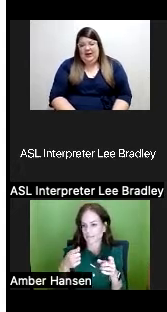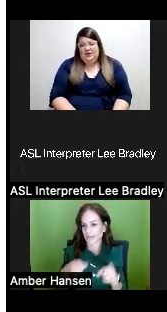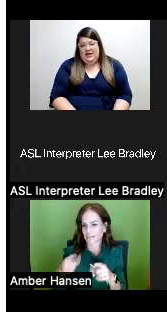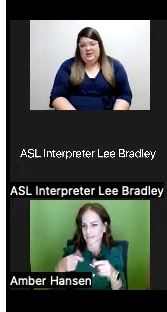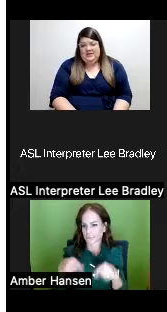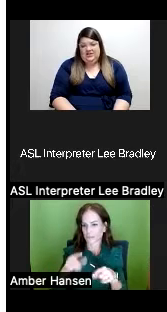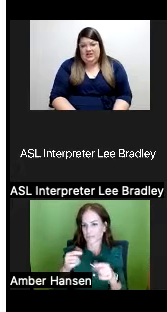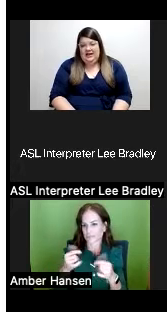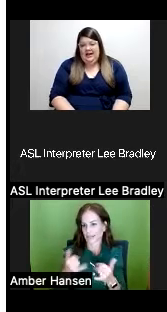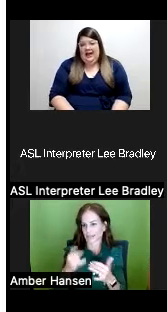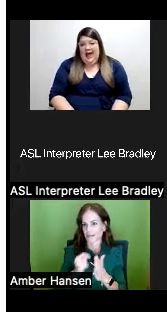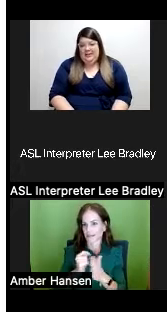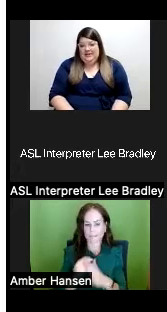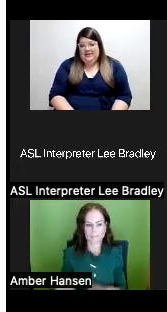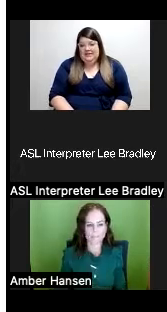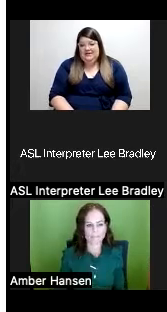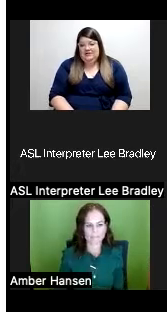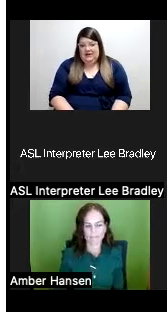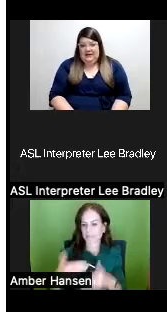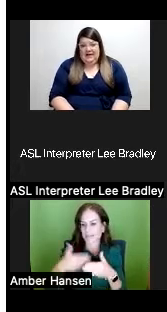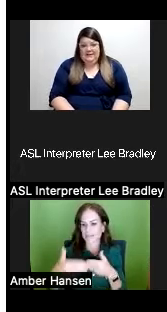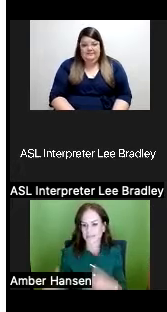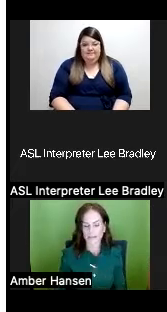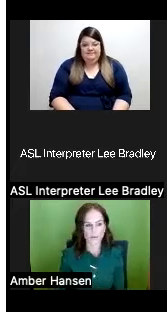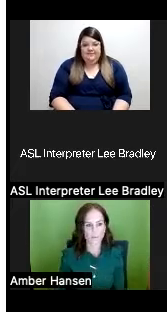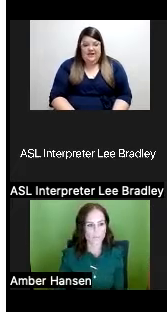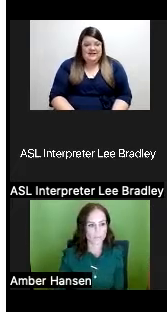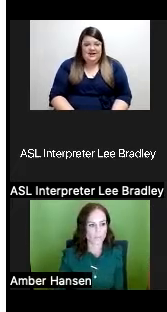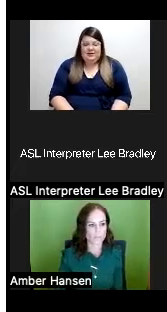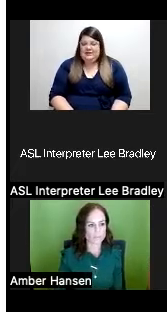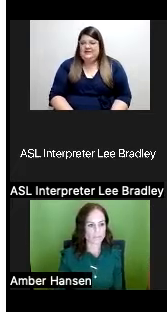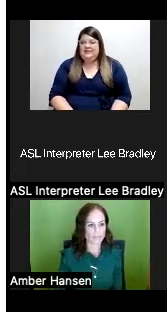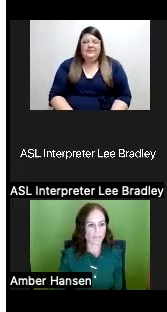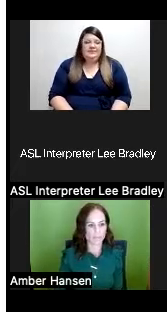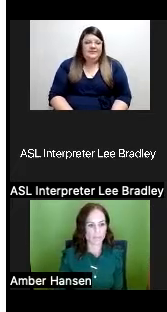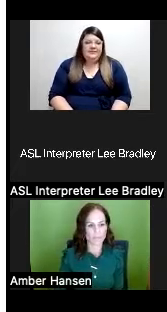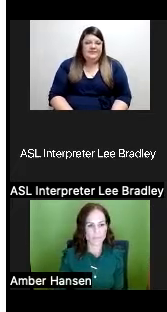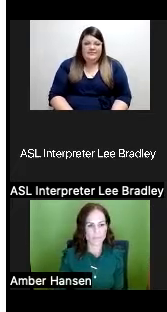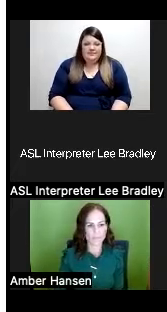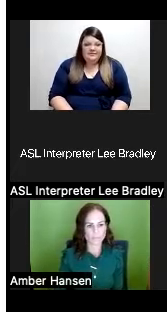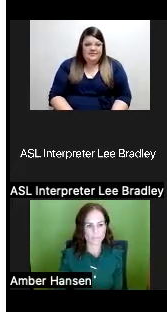bit how language acquisition happens during that time. Next slide, please.